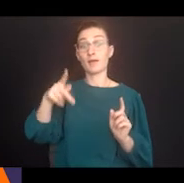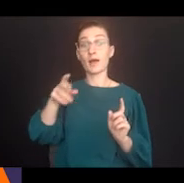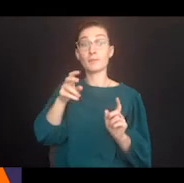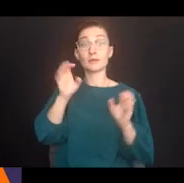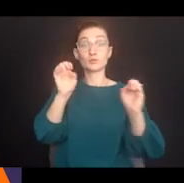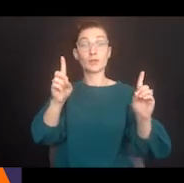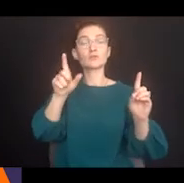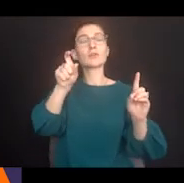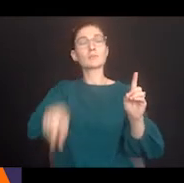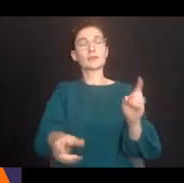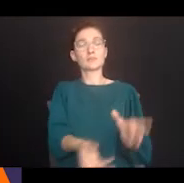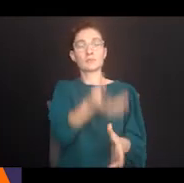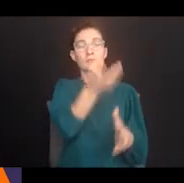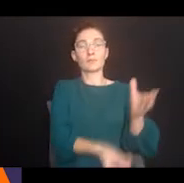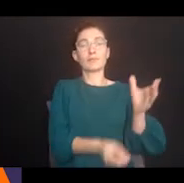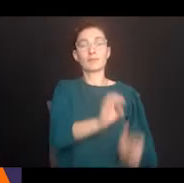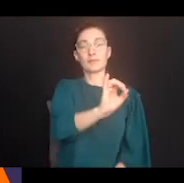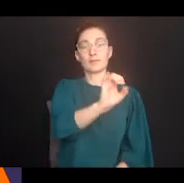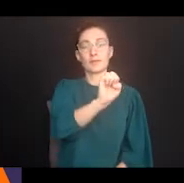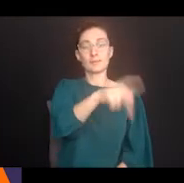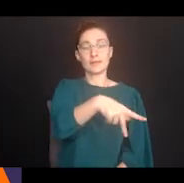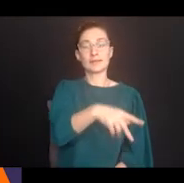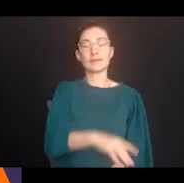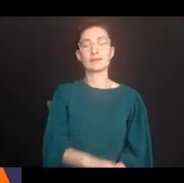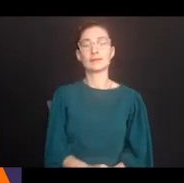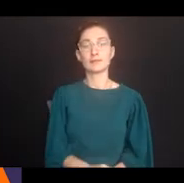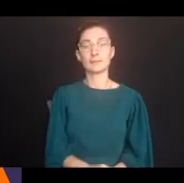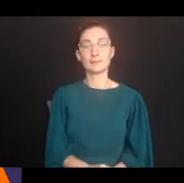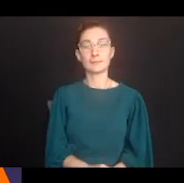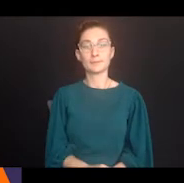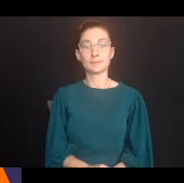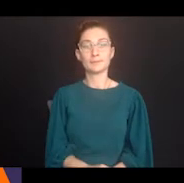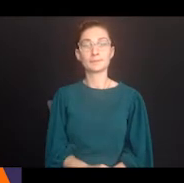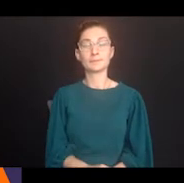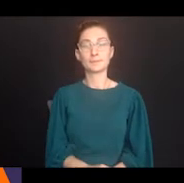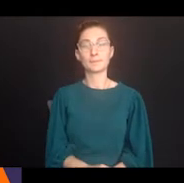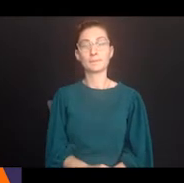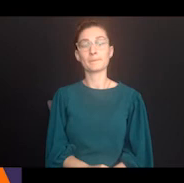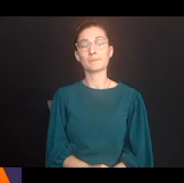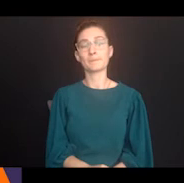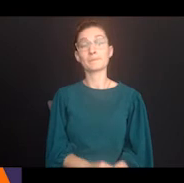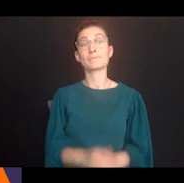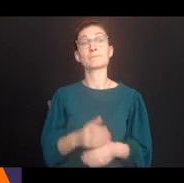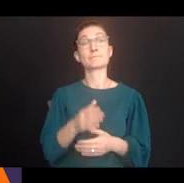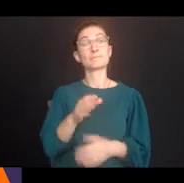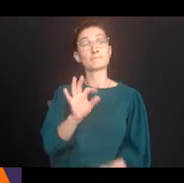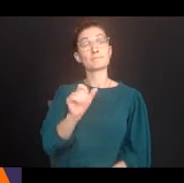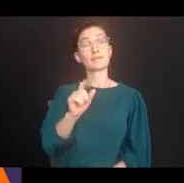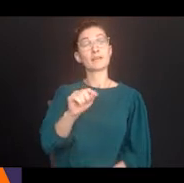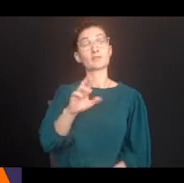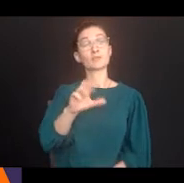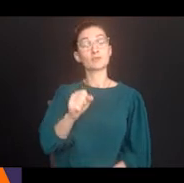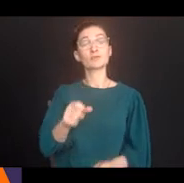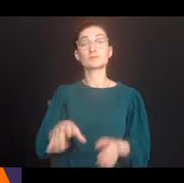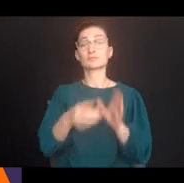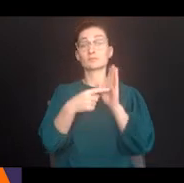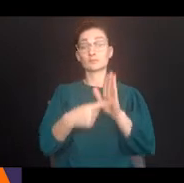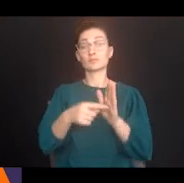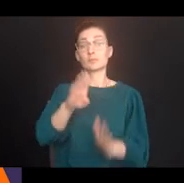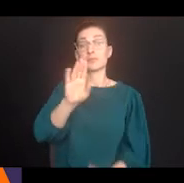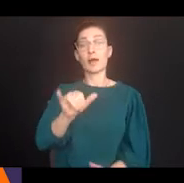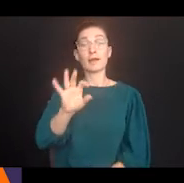education to apply, there had to be a failure. Factors outlined by the Florida Department of